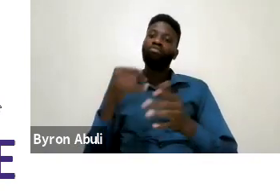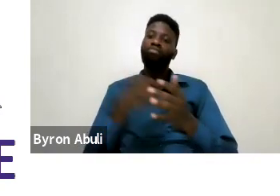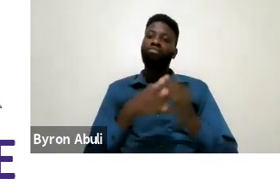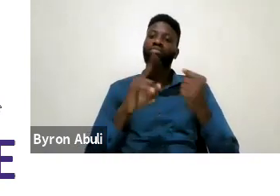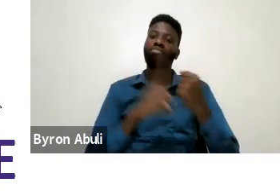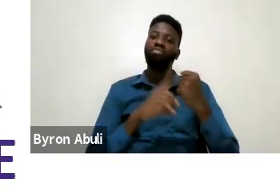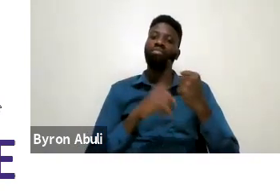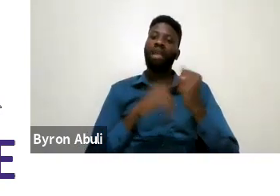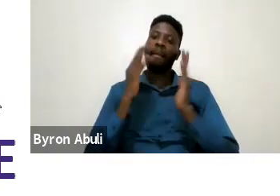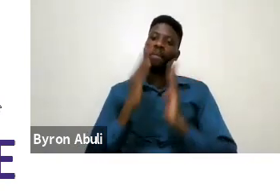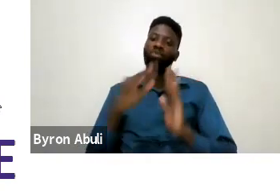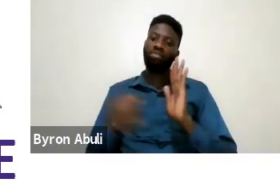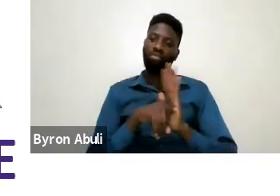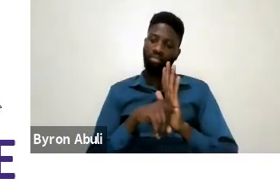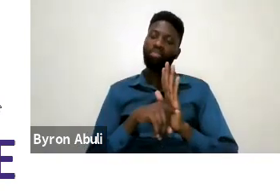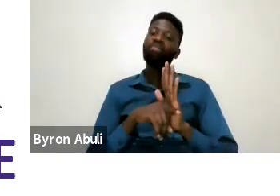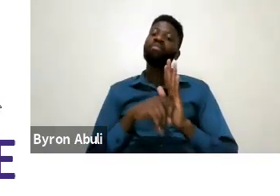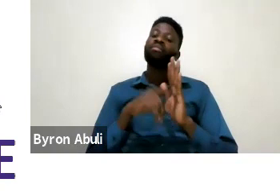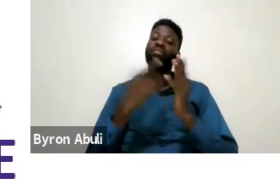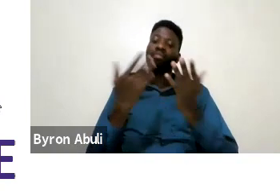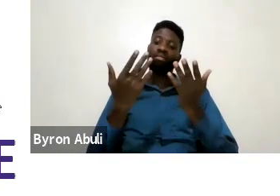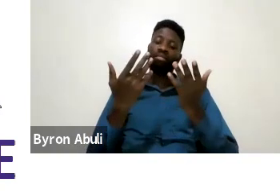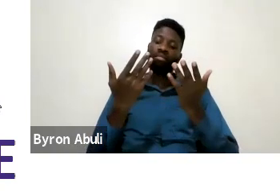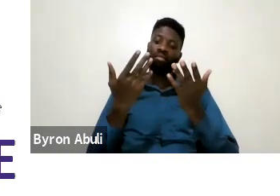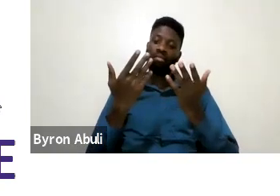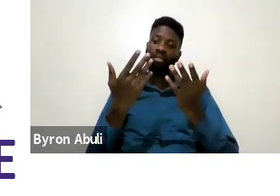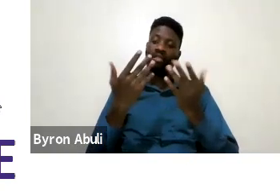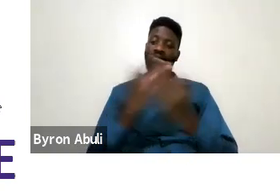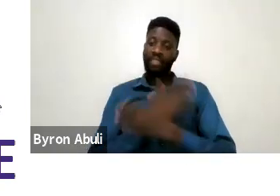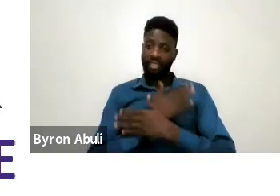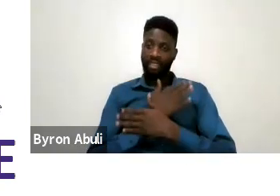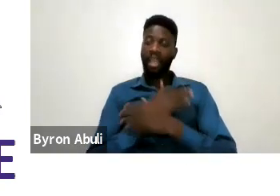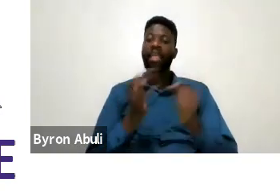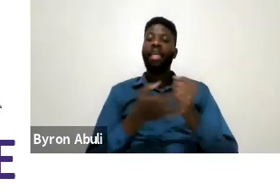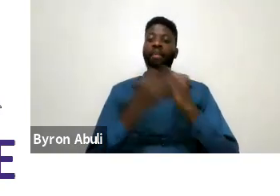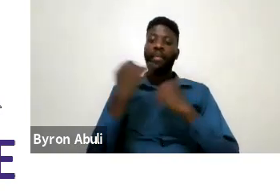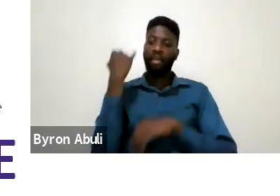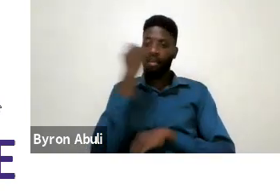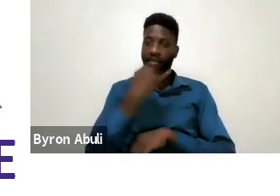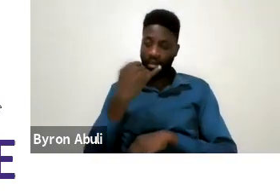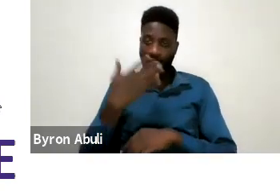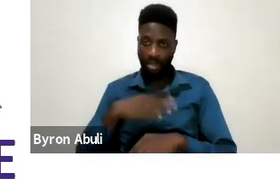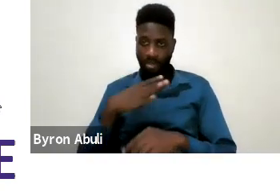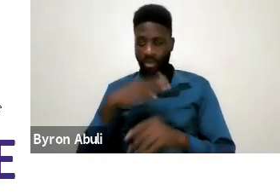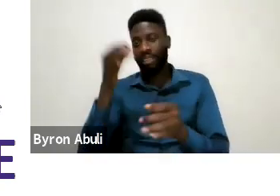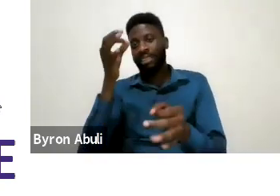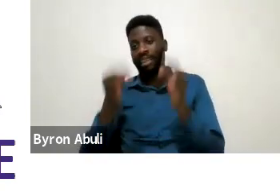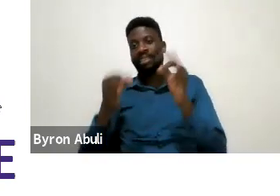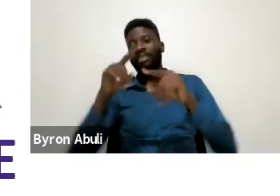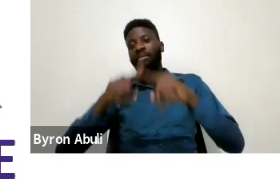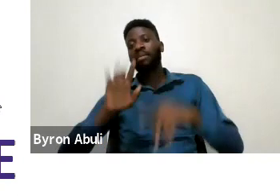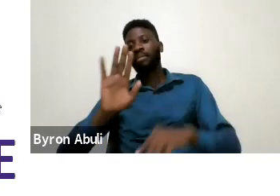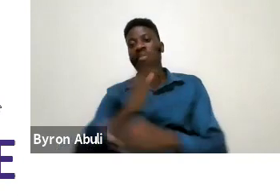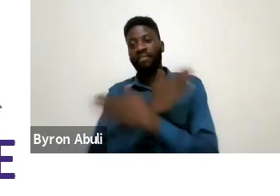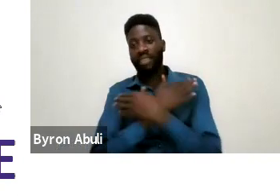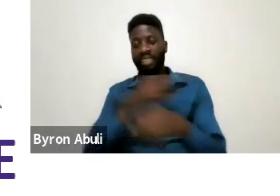even portray your image. People can judge you. If you associate with people who are always